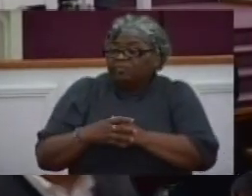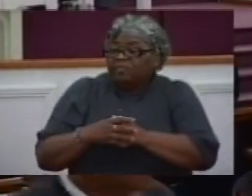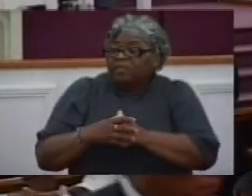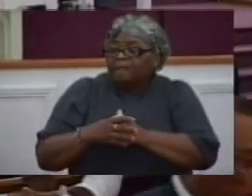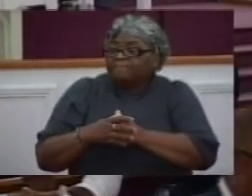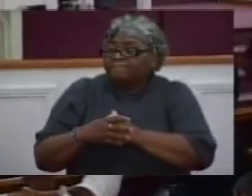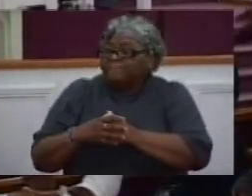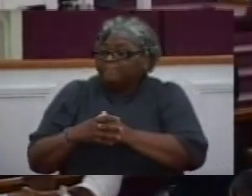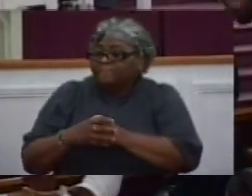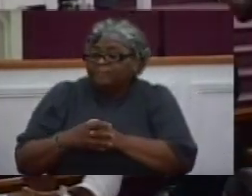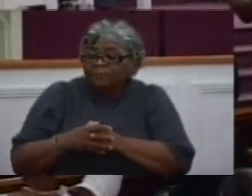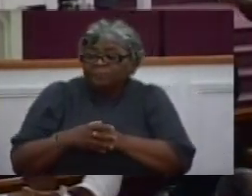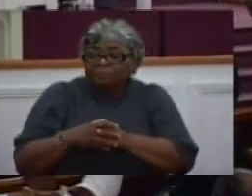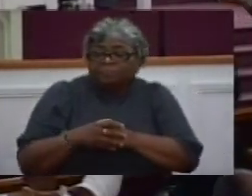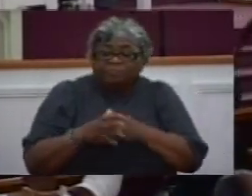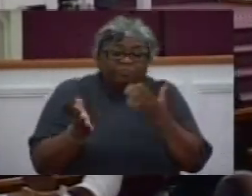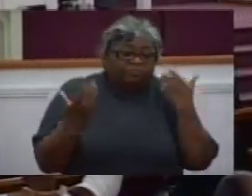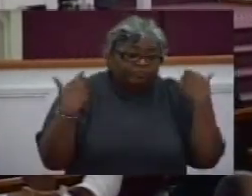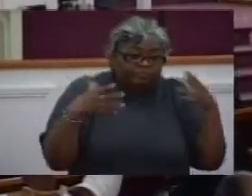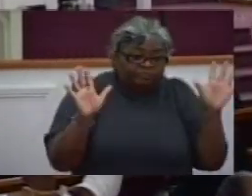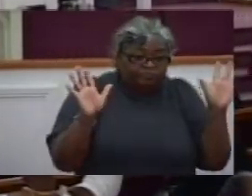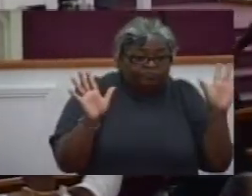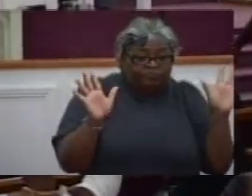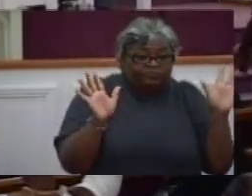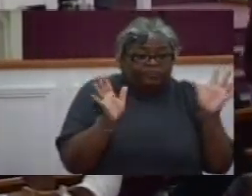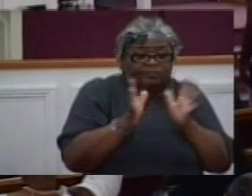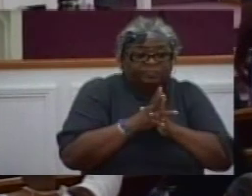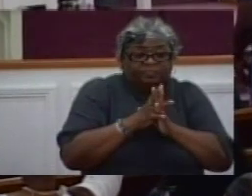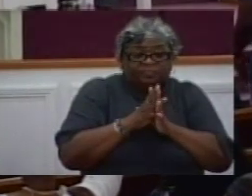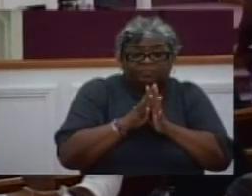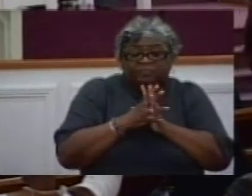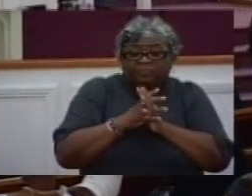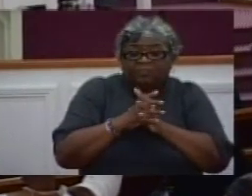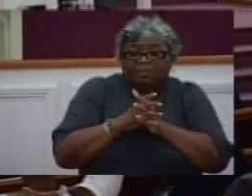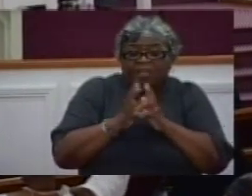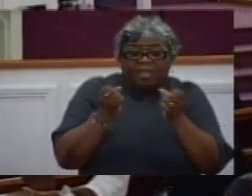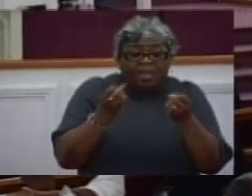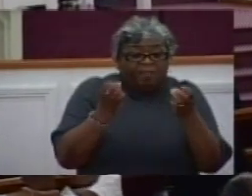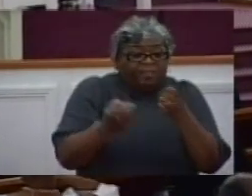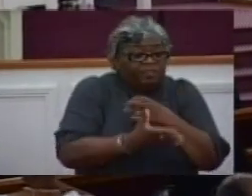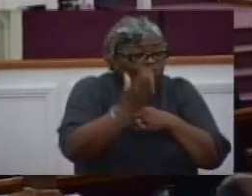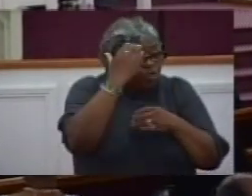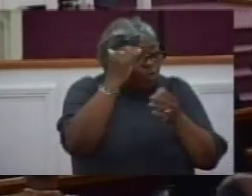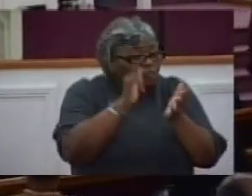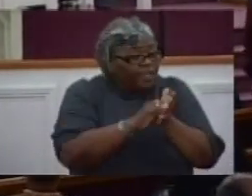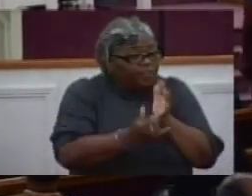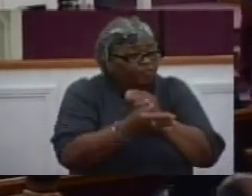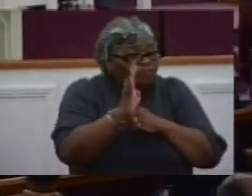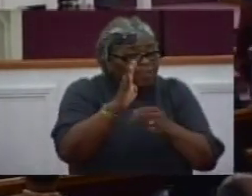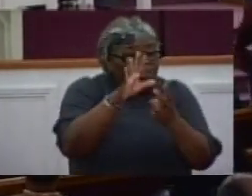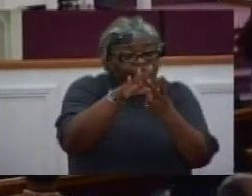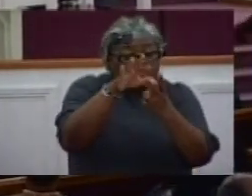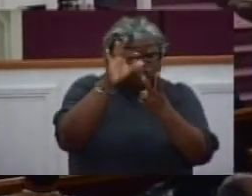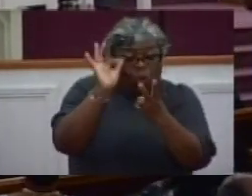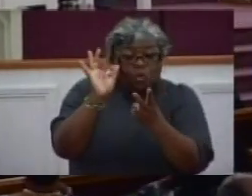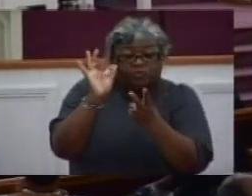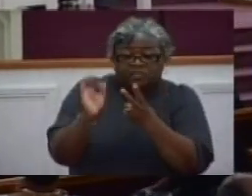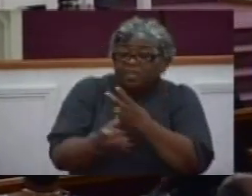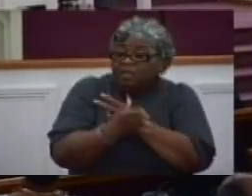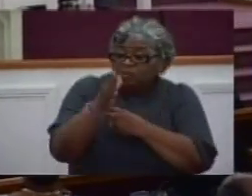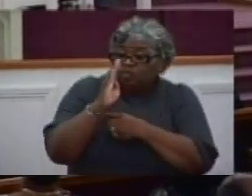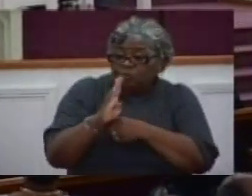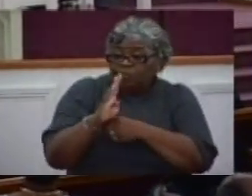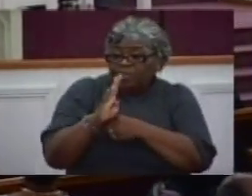in this place? I'm getting ready to bring it home. I'm getting ready to wrap it up. But how many of you know that you've been chosen and you've